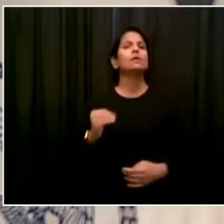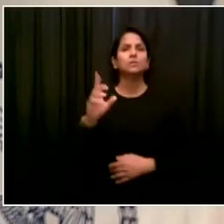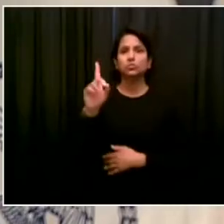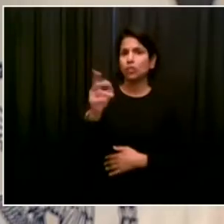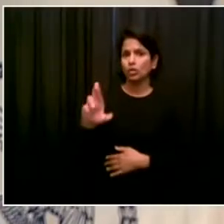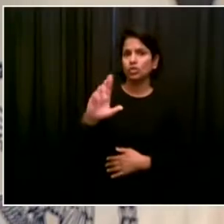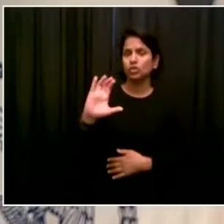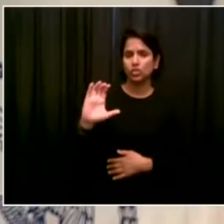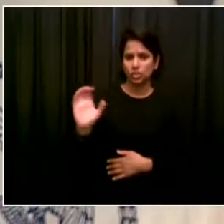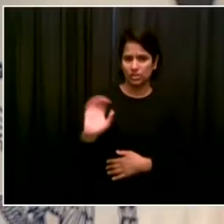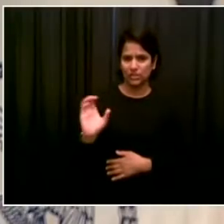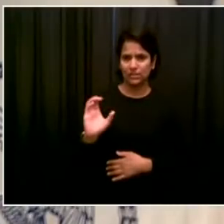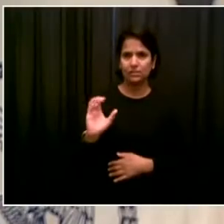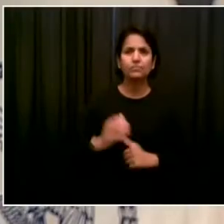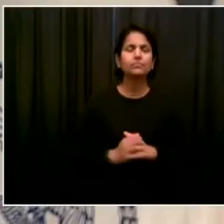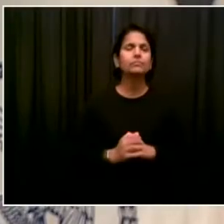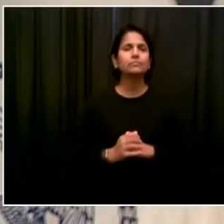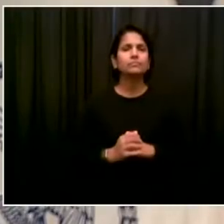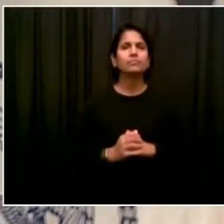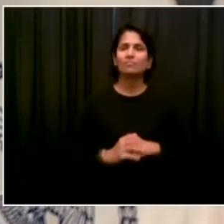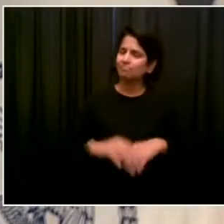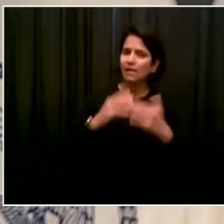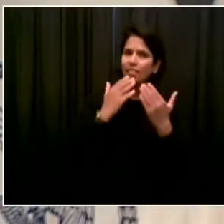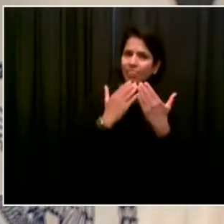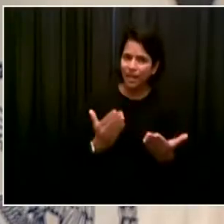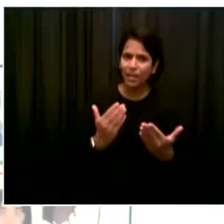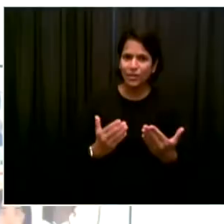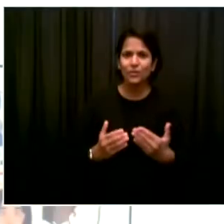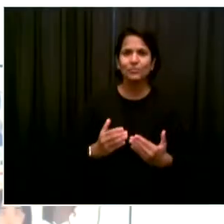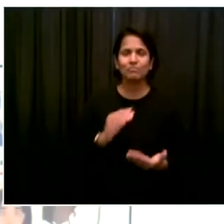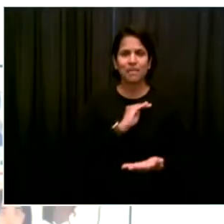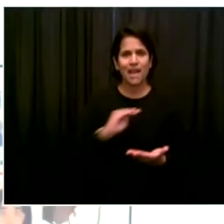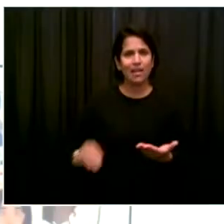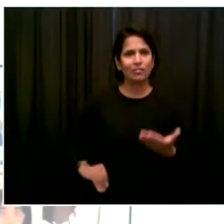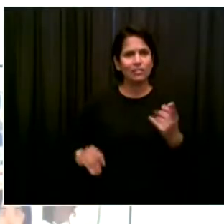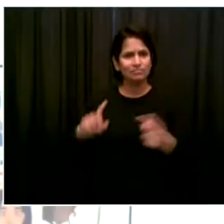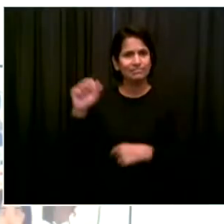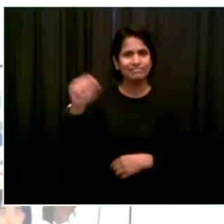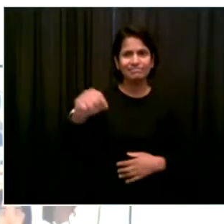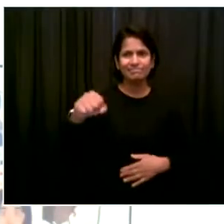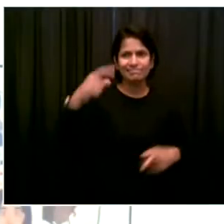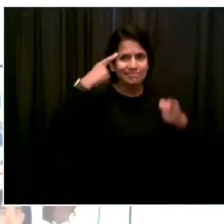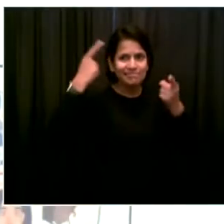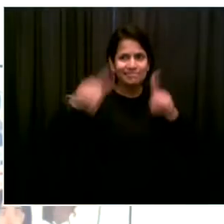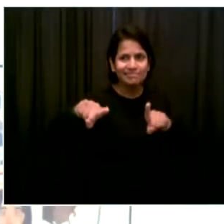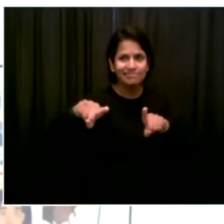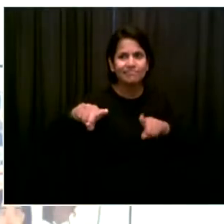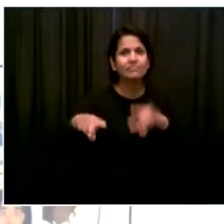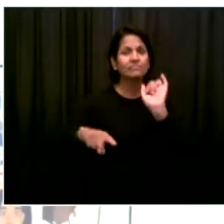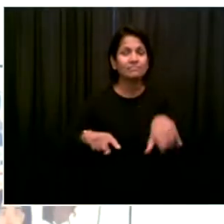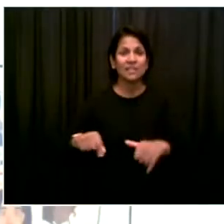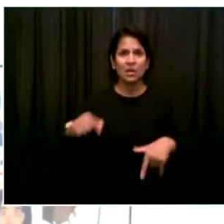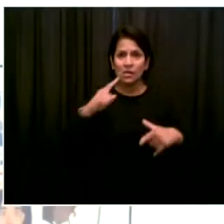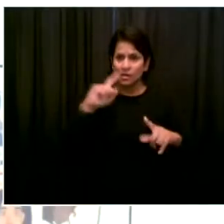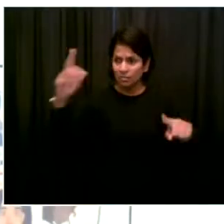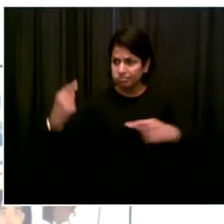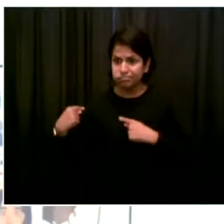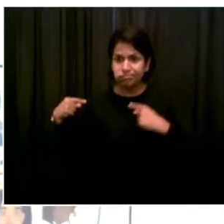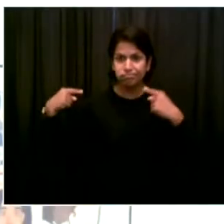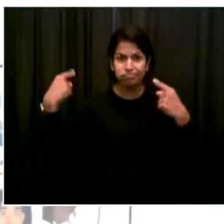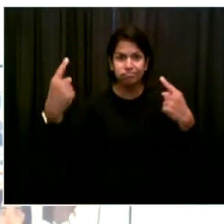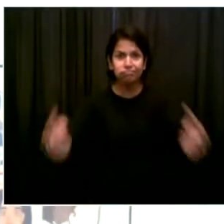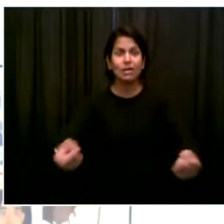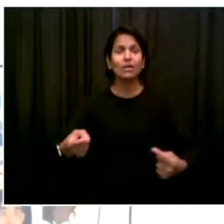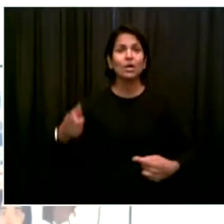Thank you so much, Mr. Mayor. Our world has changed so much over the last 20 months. We've seen immense